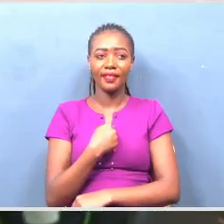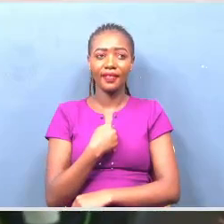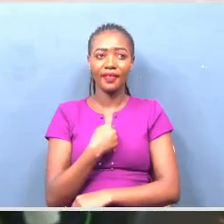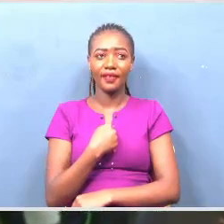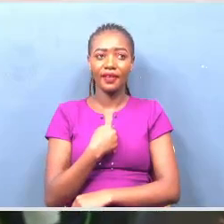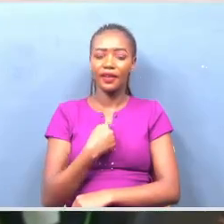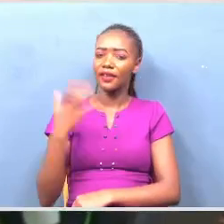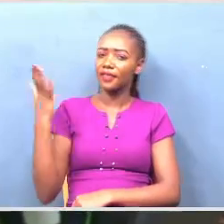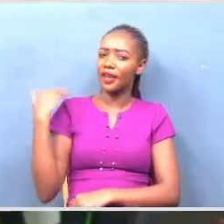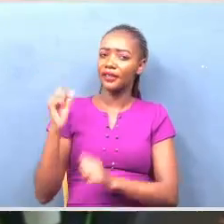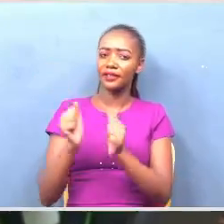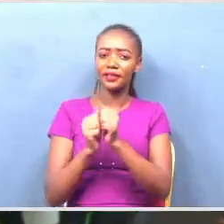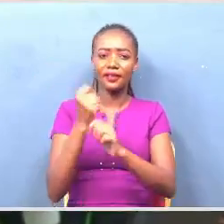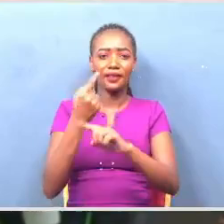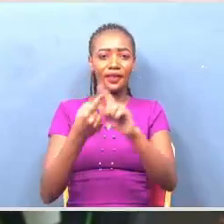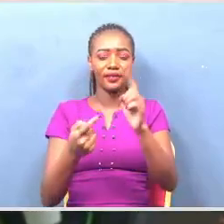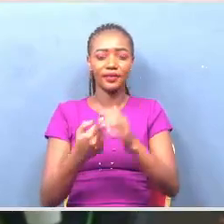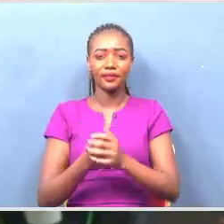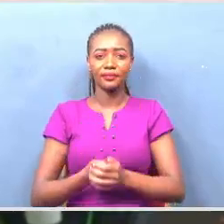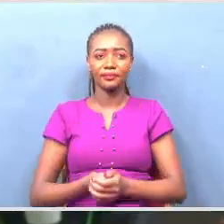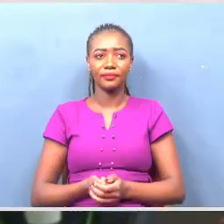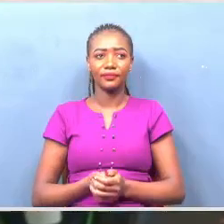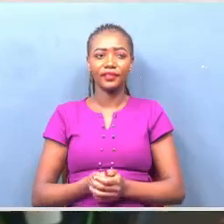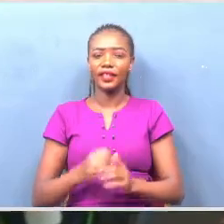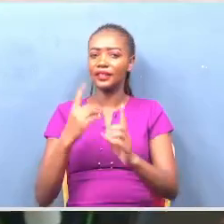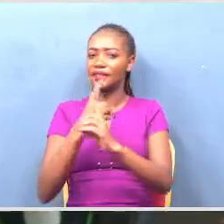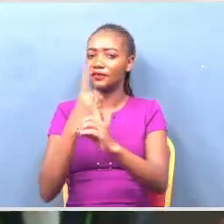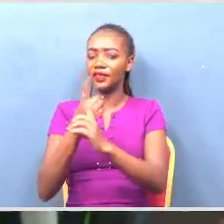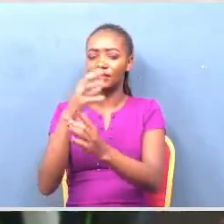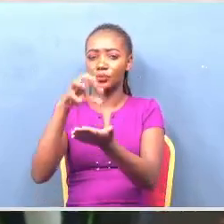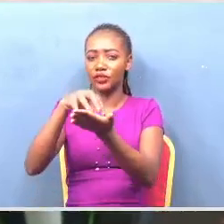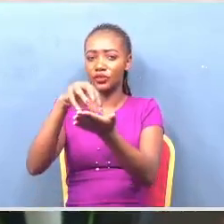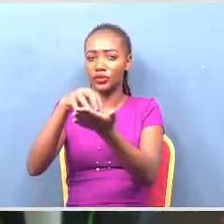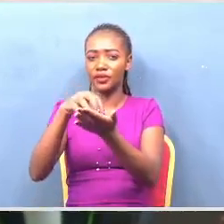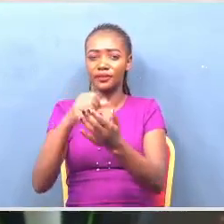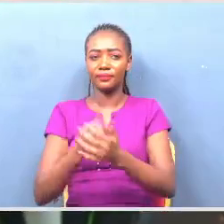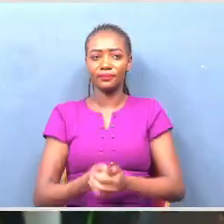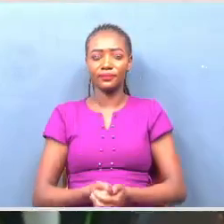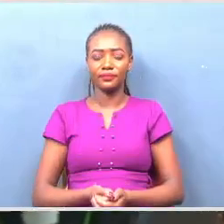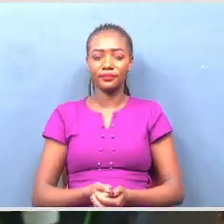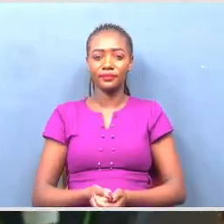over the last 10 years in various forms.